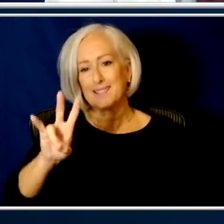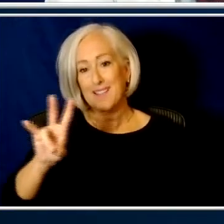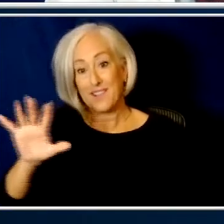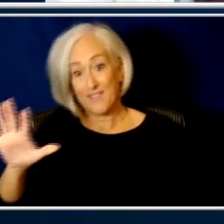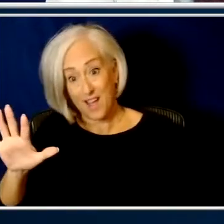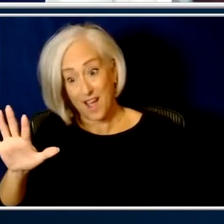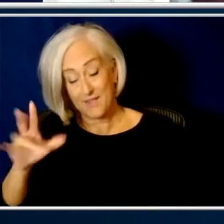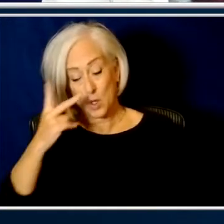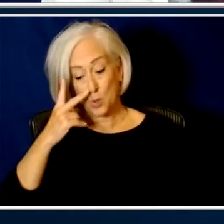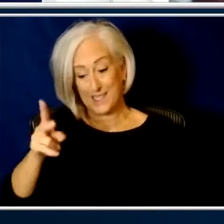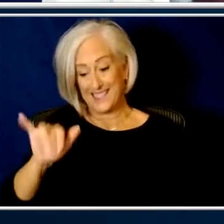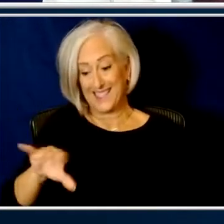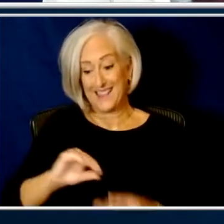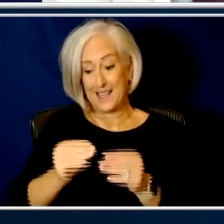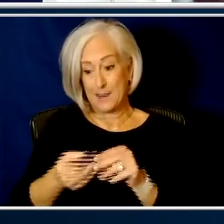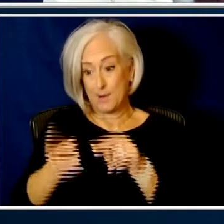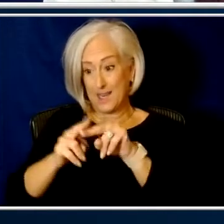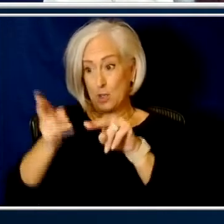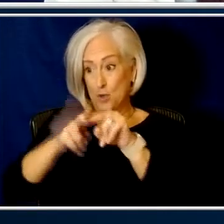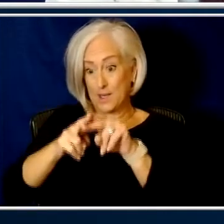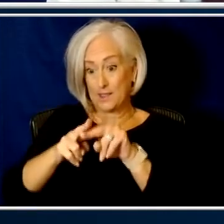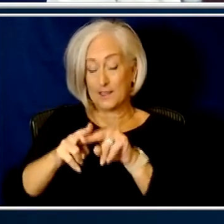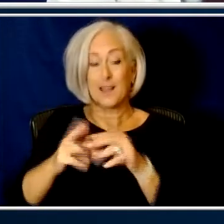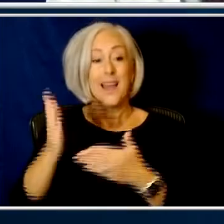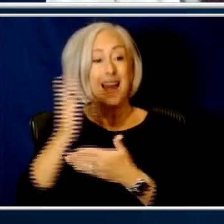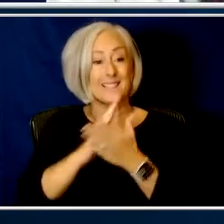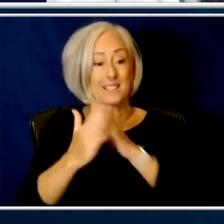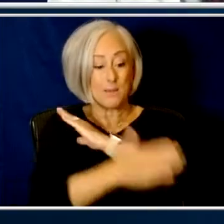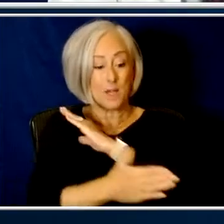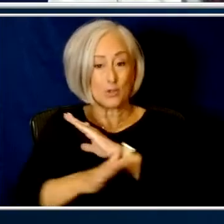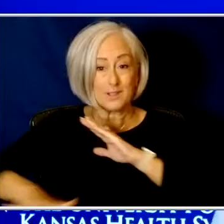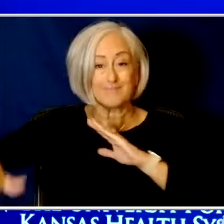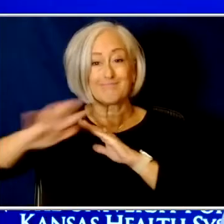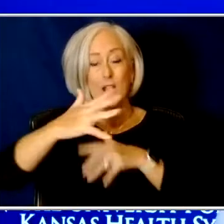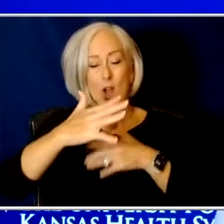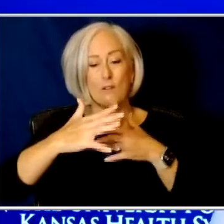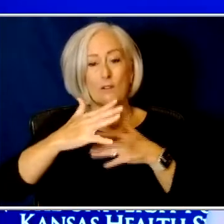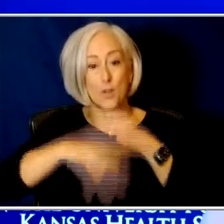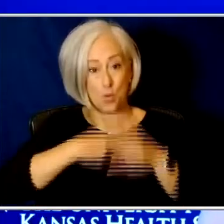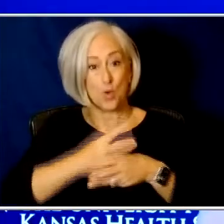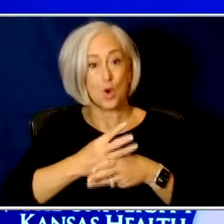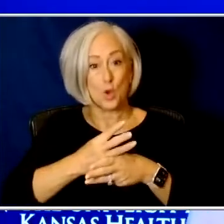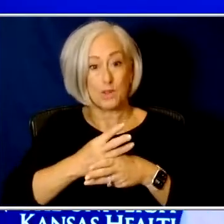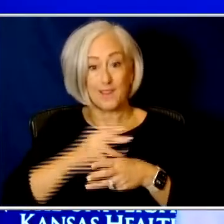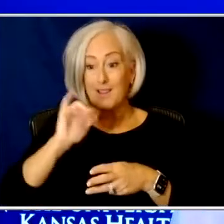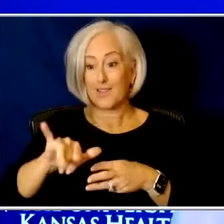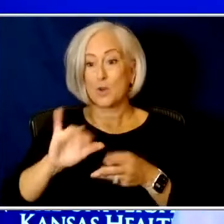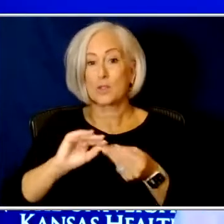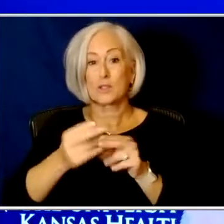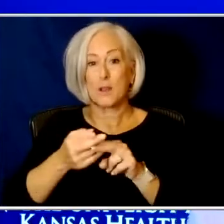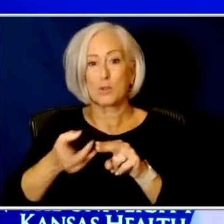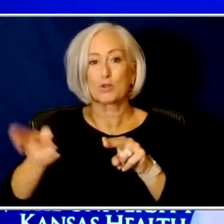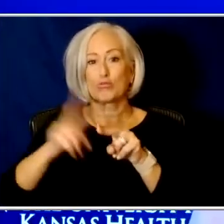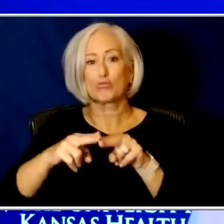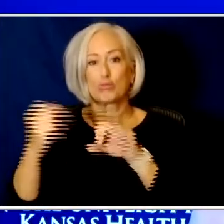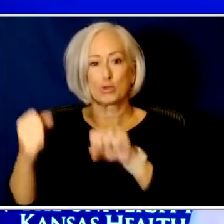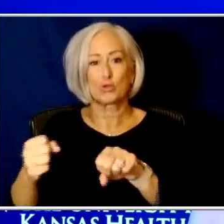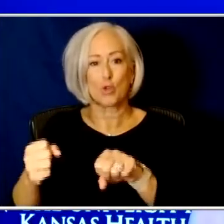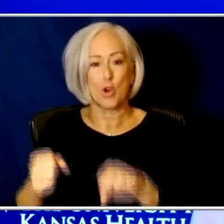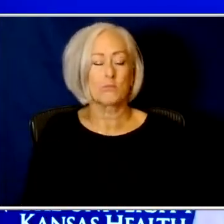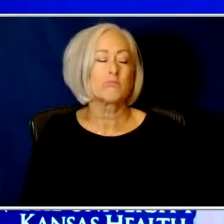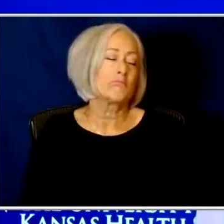the world it is now the dominant variant. Should we expect that in the U.S.? Yeah, I mean, I think we should, and we can, or other variants. You know, we